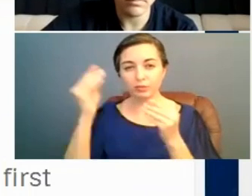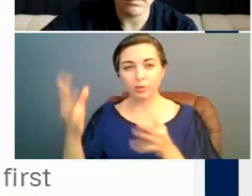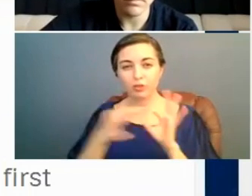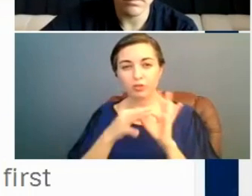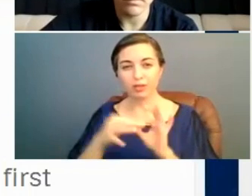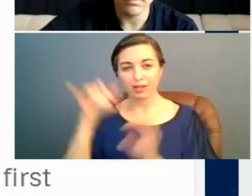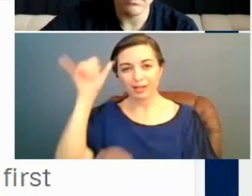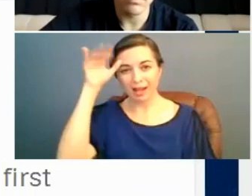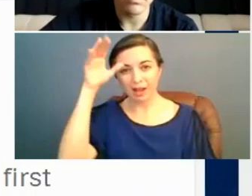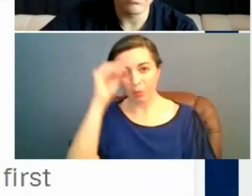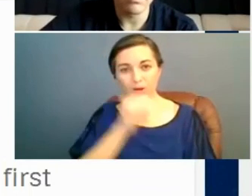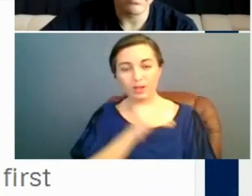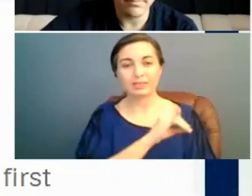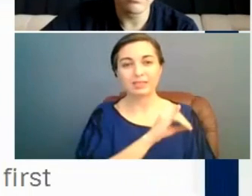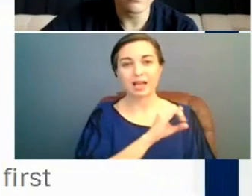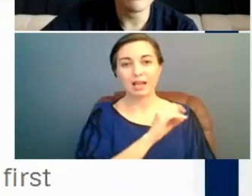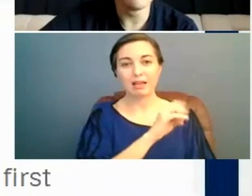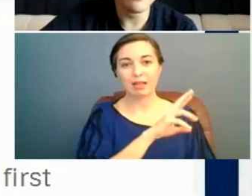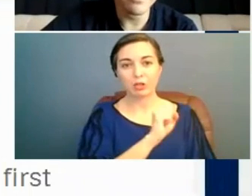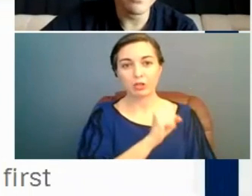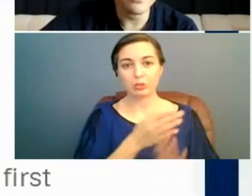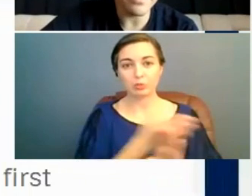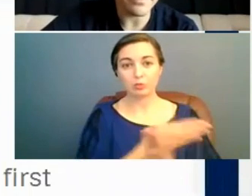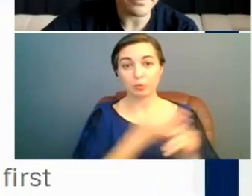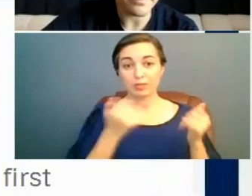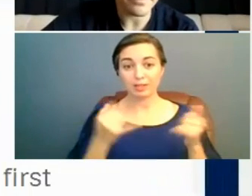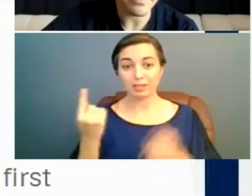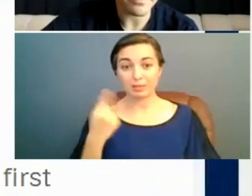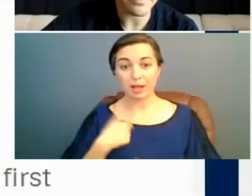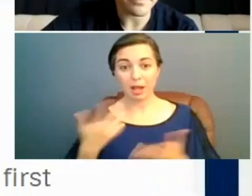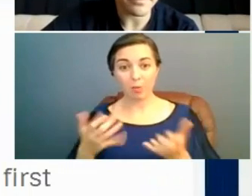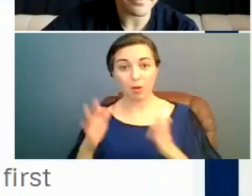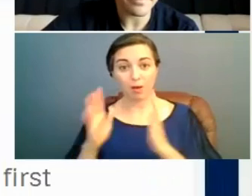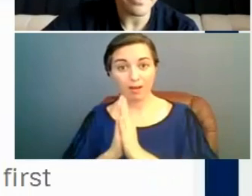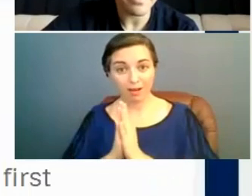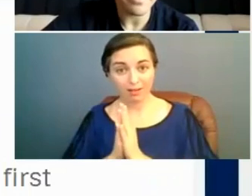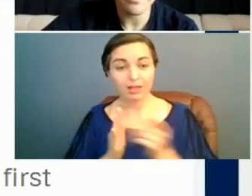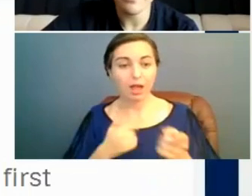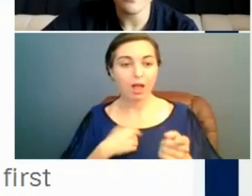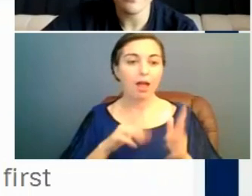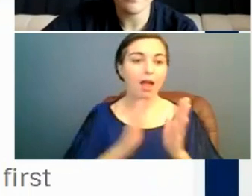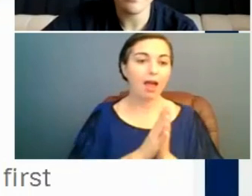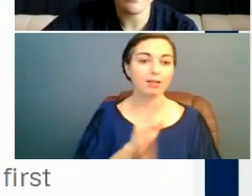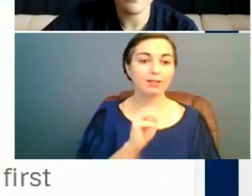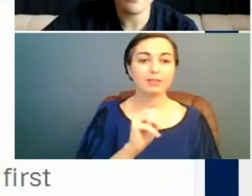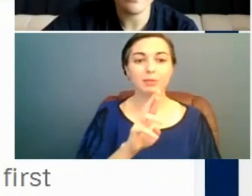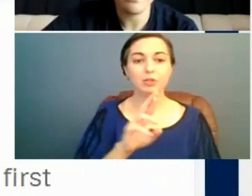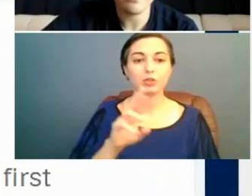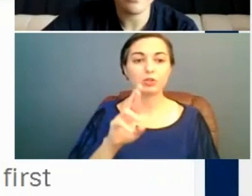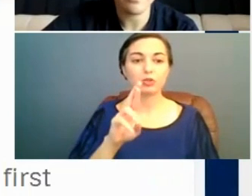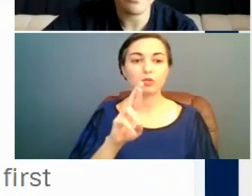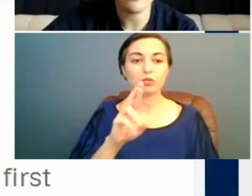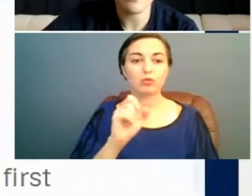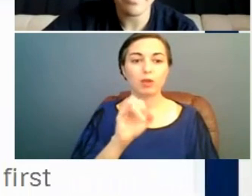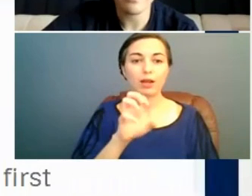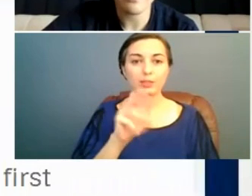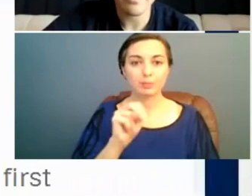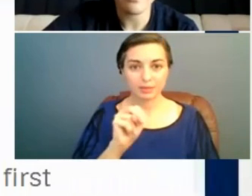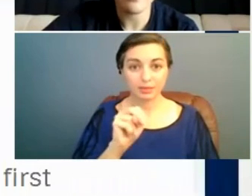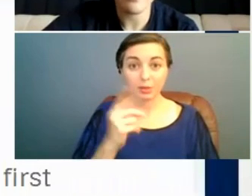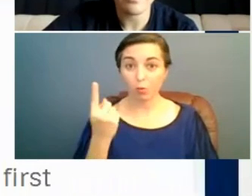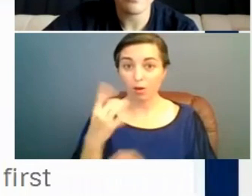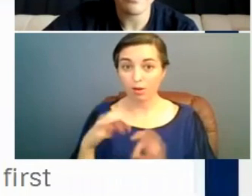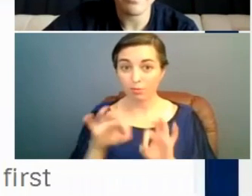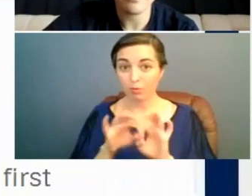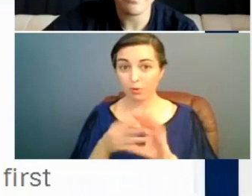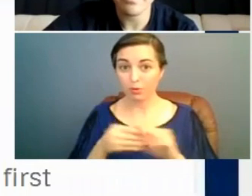Cowboys and the Islanders ahead of today. One thing that I wanted to ask, I'll start with Mr. Raisman, because one of the big stories that I knew just from